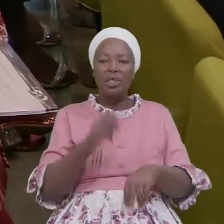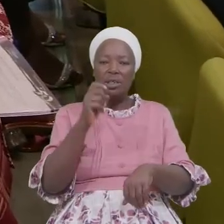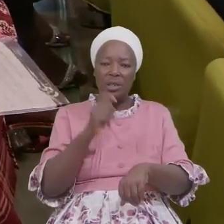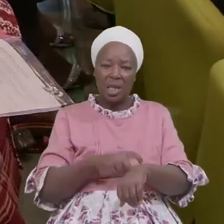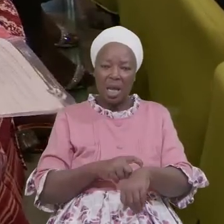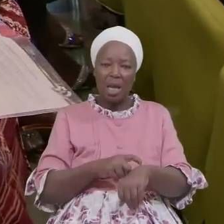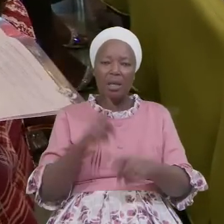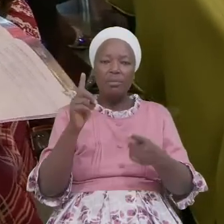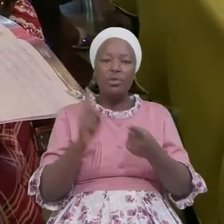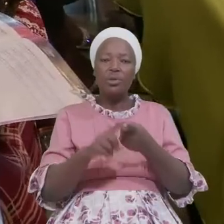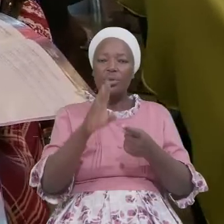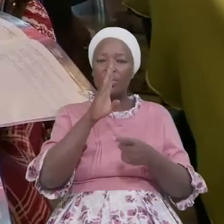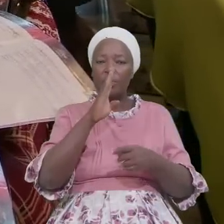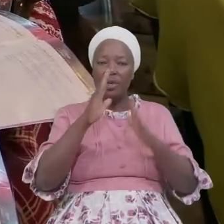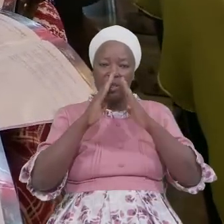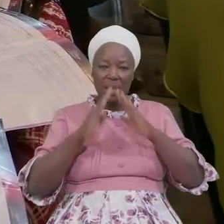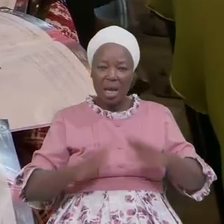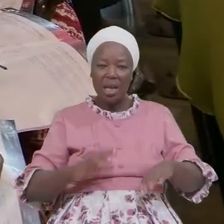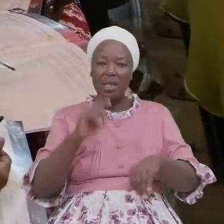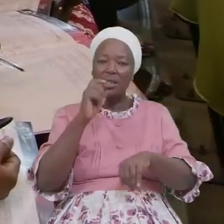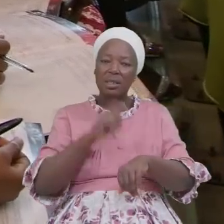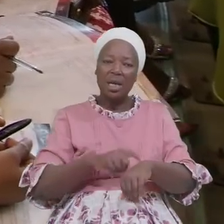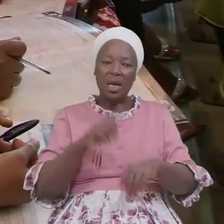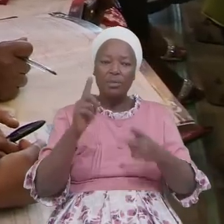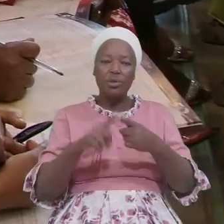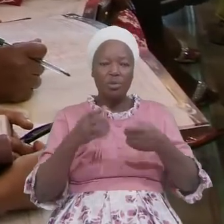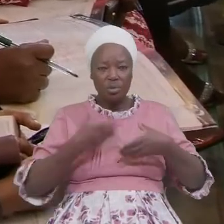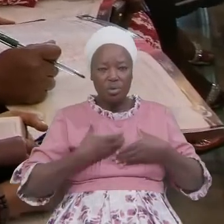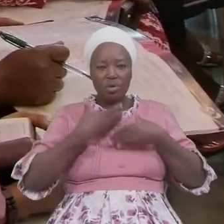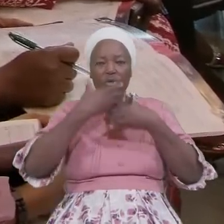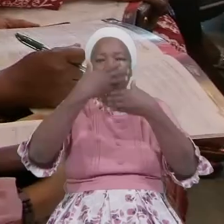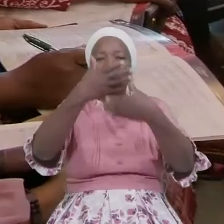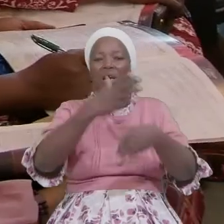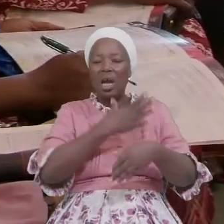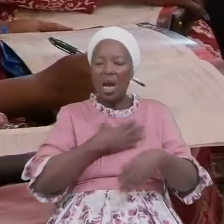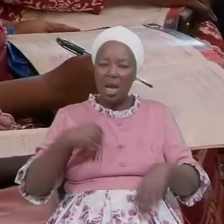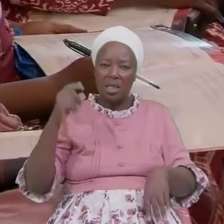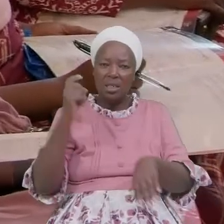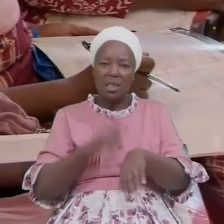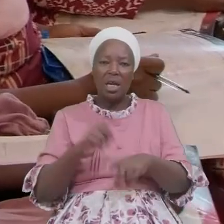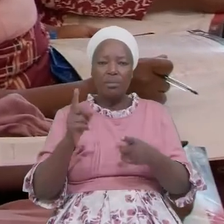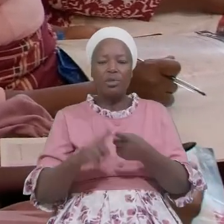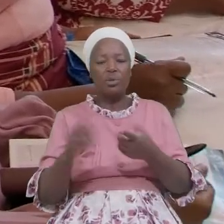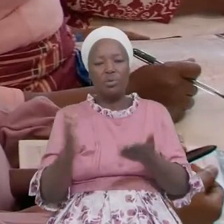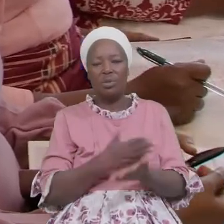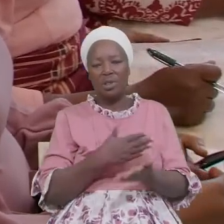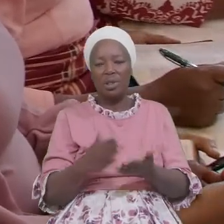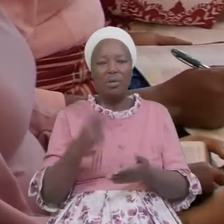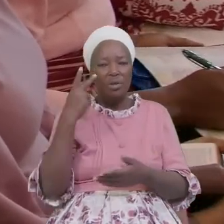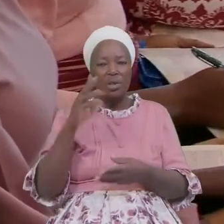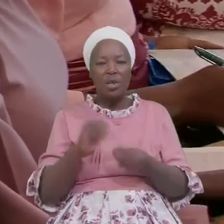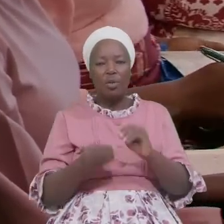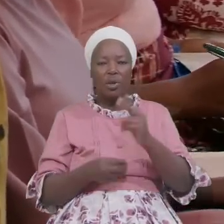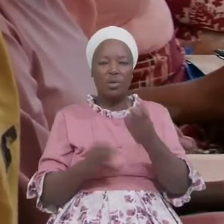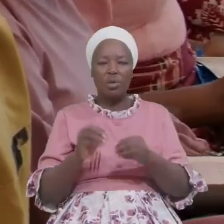be silent, time to shout, and time to sing. We're looking at number two